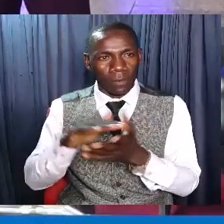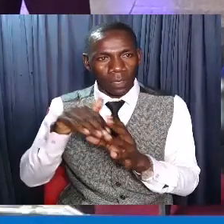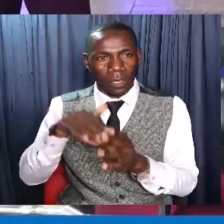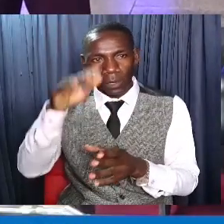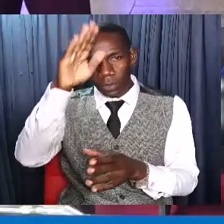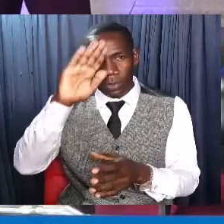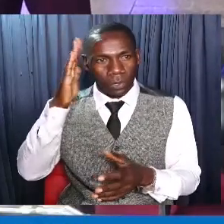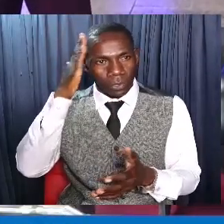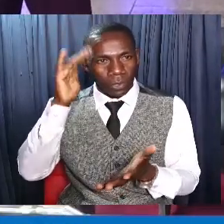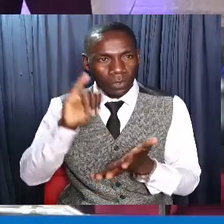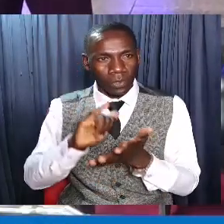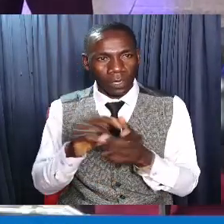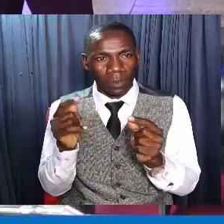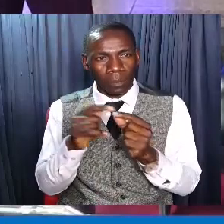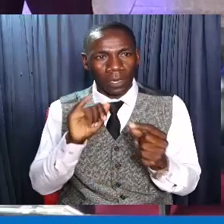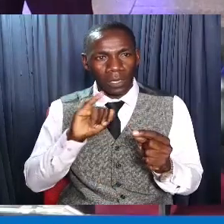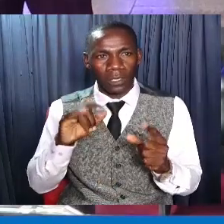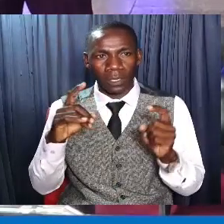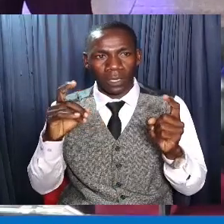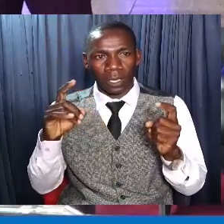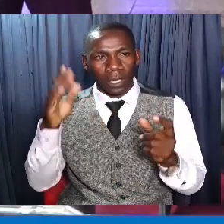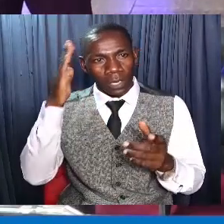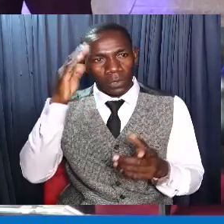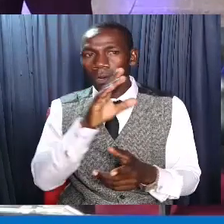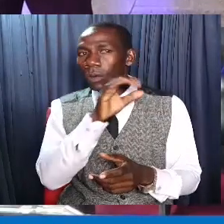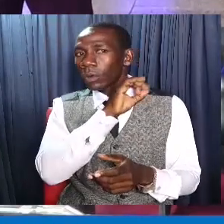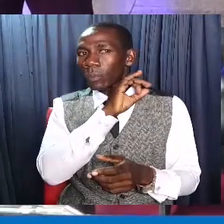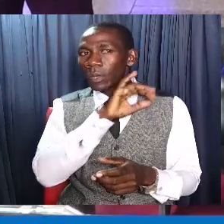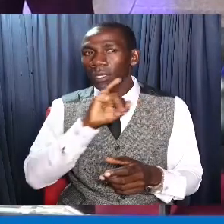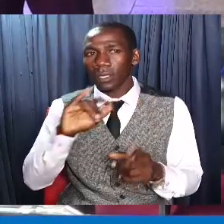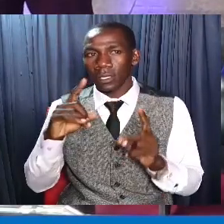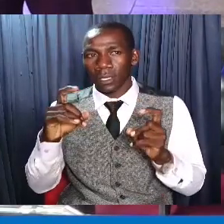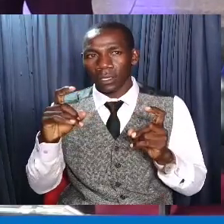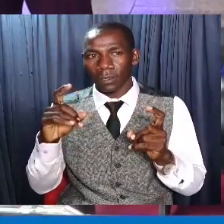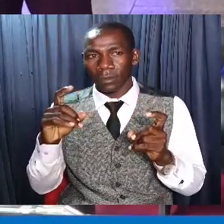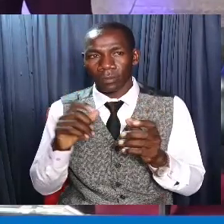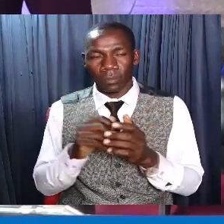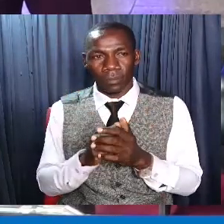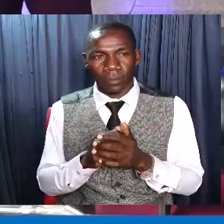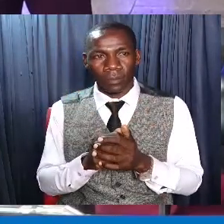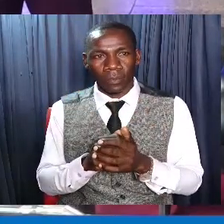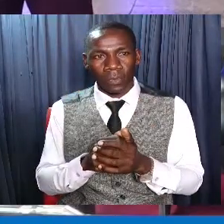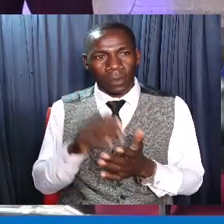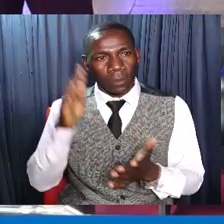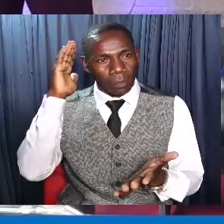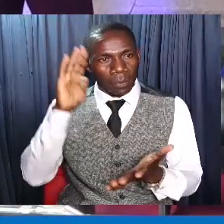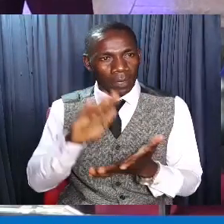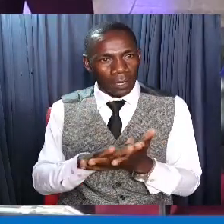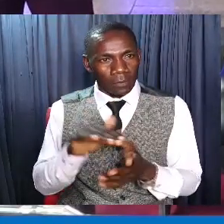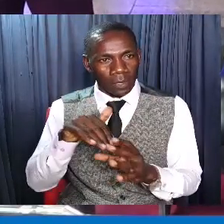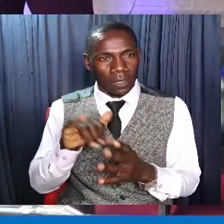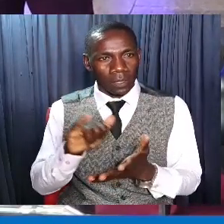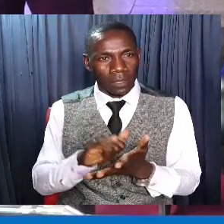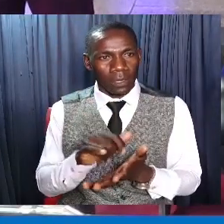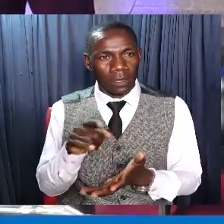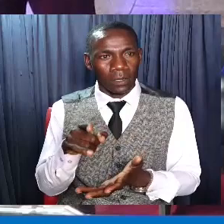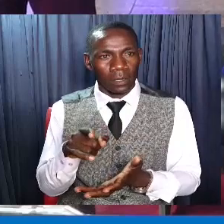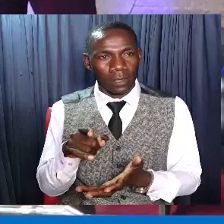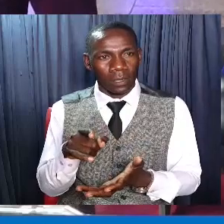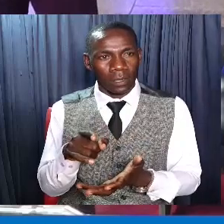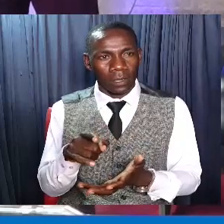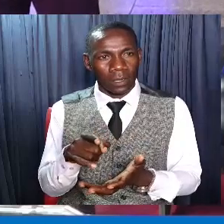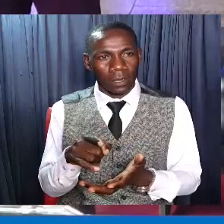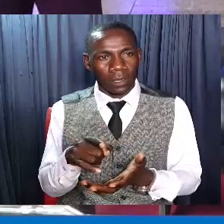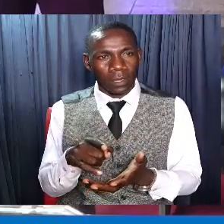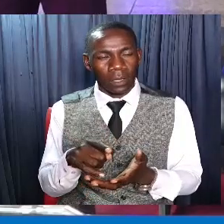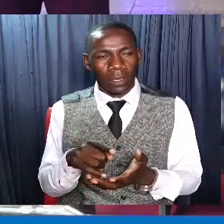in God anajua uchungu ni dhambi. Knows bitterness is anajua sin. Manunguniko ni dhambi. He knows murmuring is sin. Anahakika na hilo. He's certain with that. Hata akileta